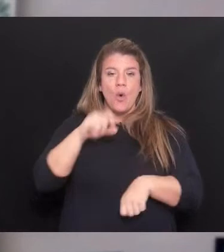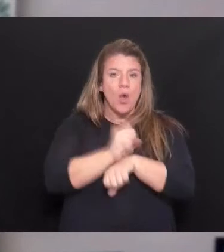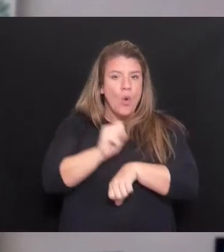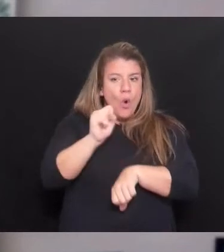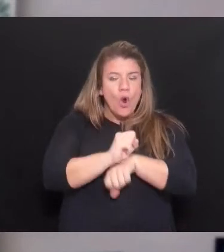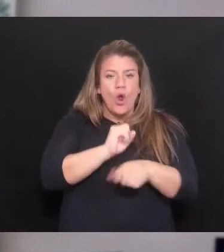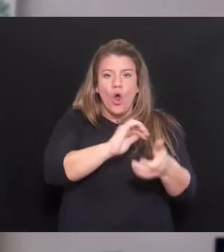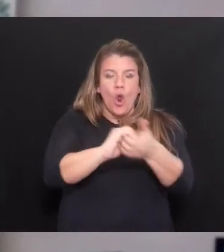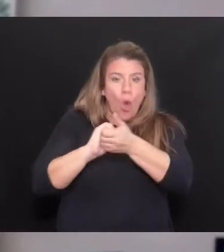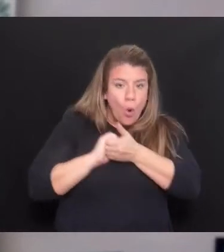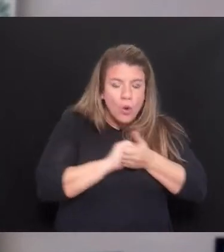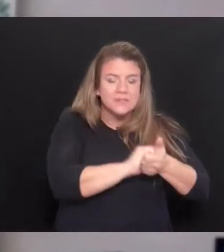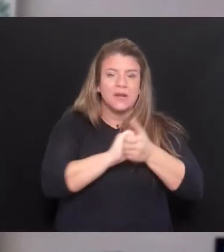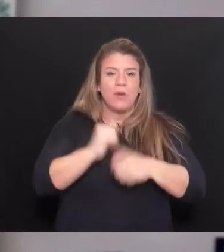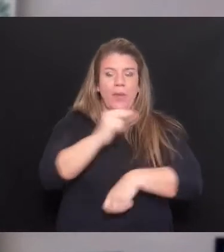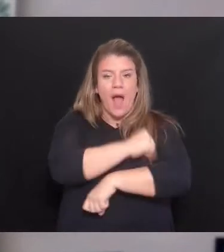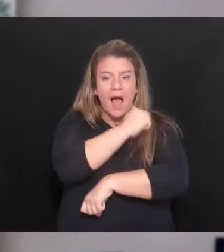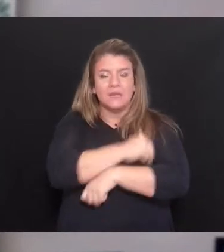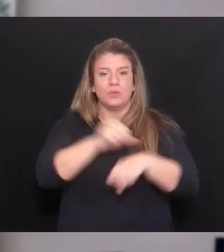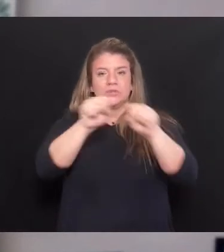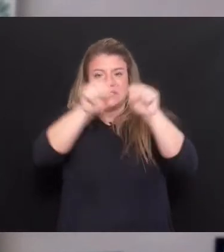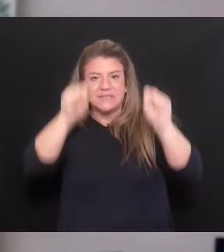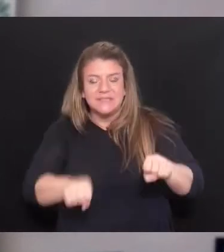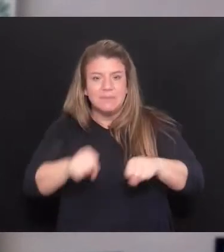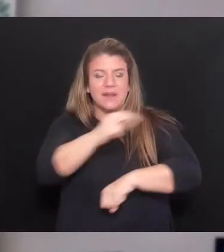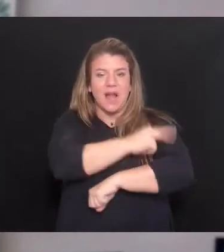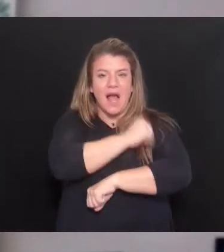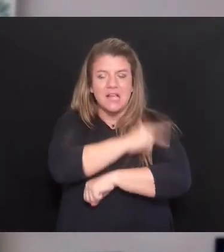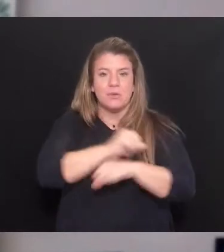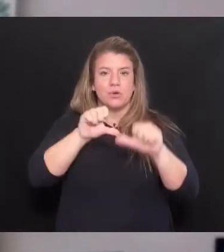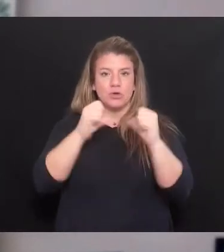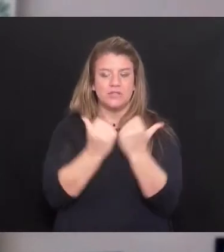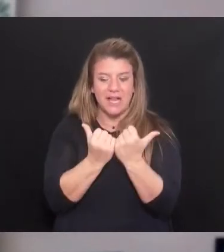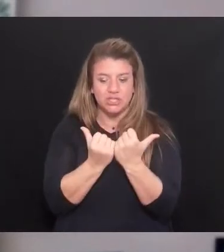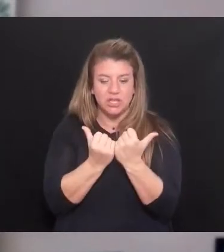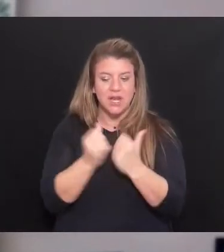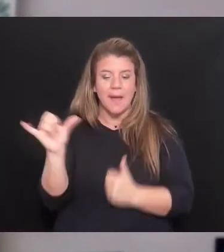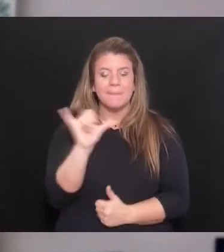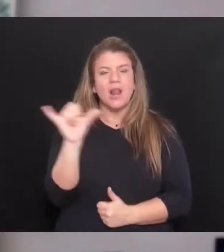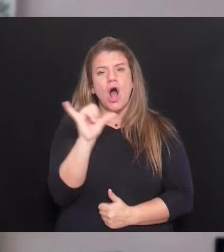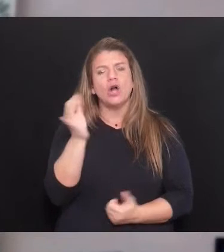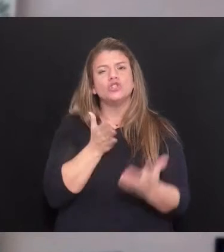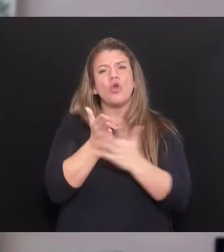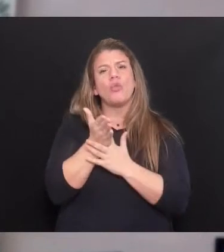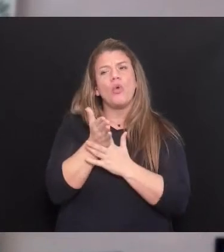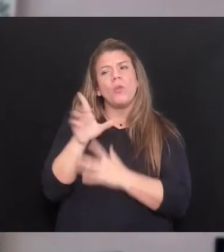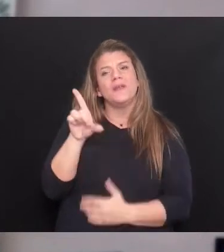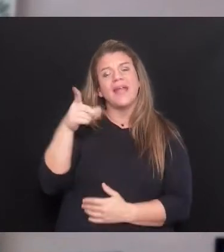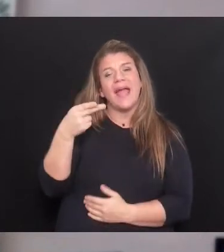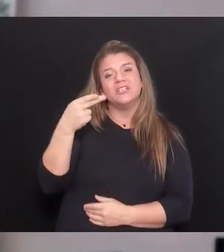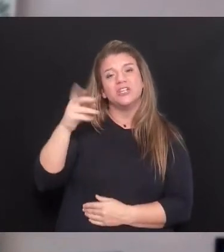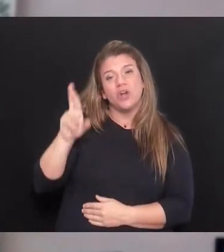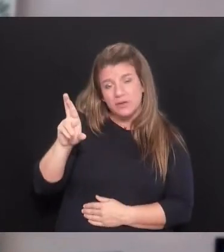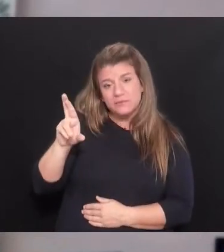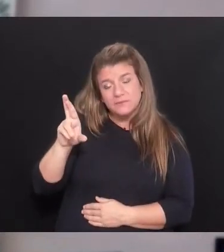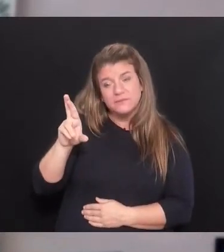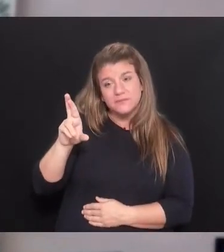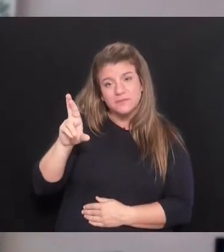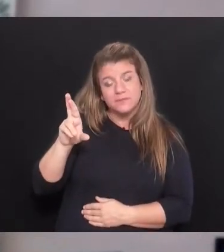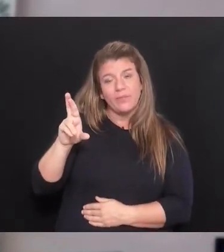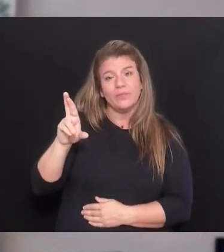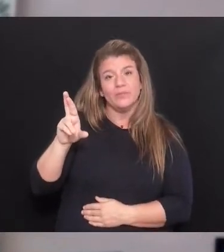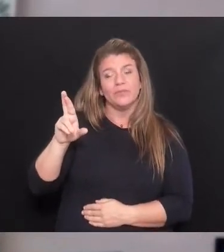closely with the hospital systems and the hospital association, but also through the DHHR